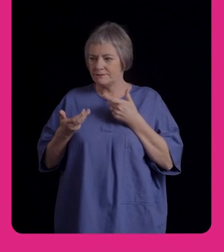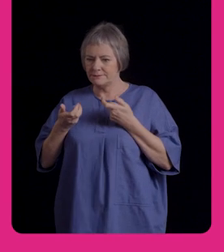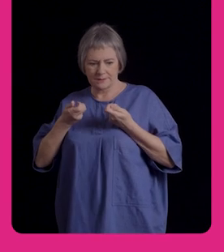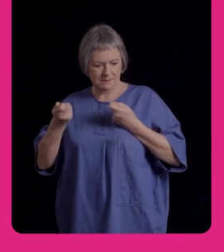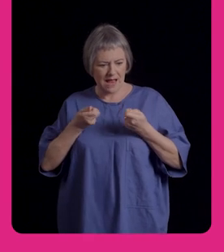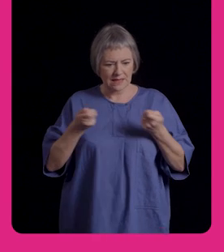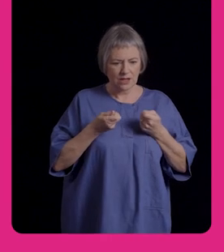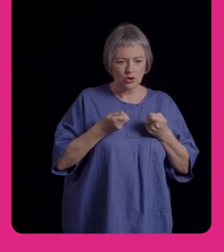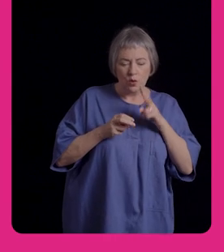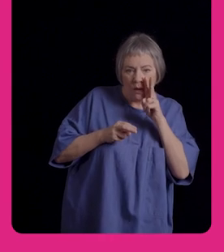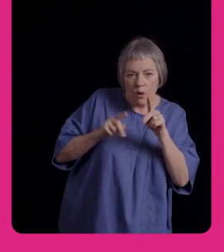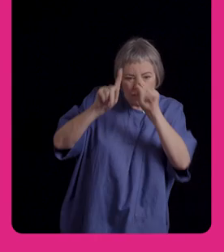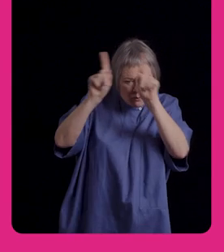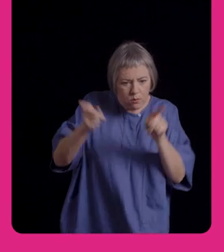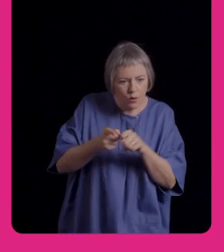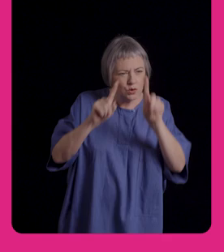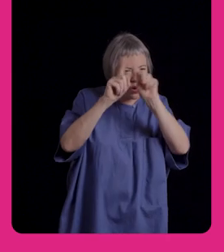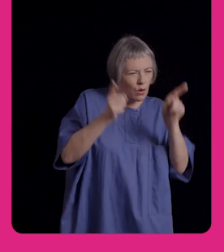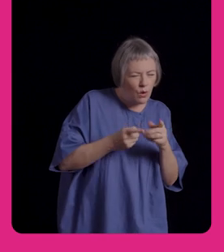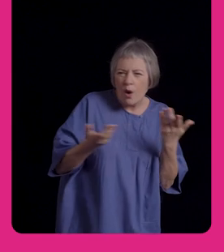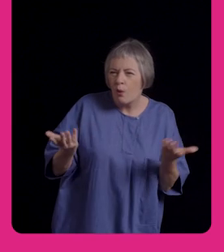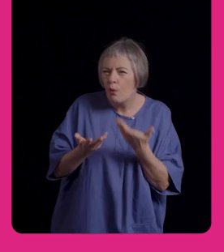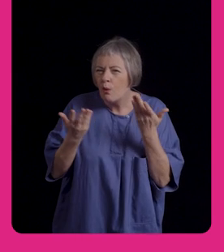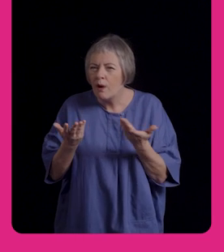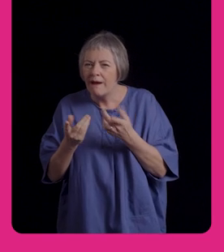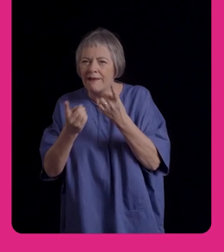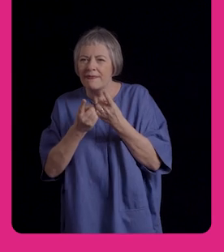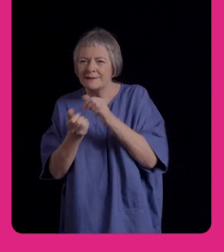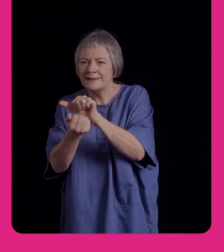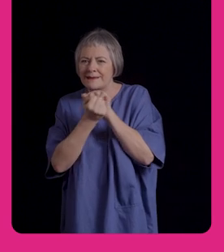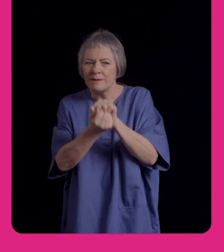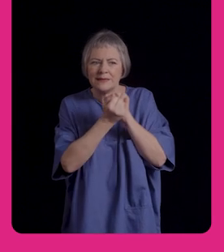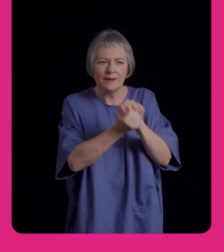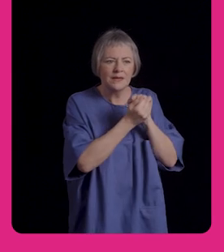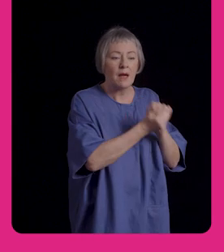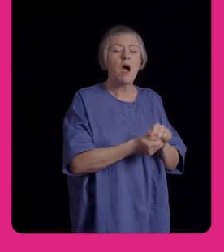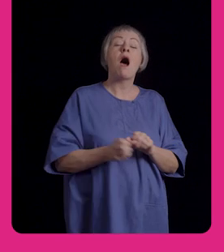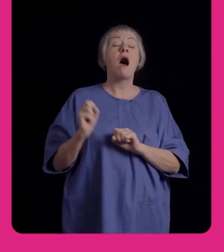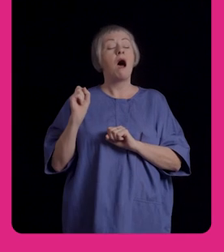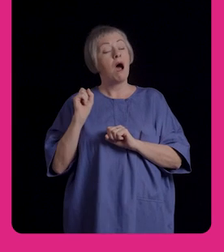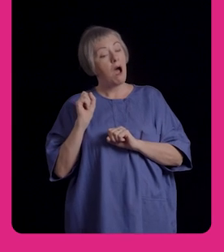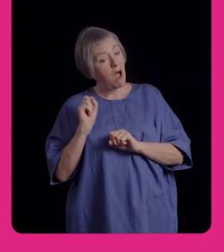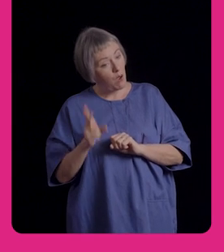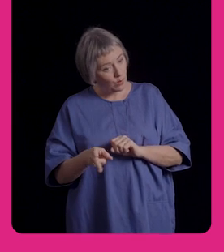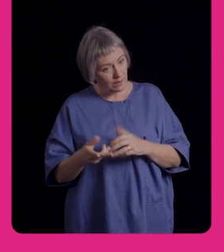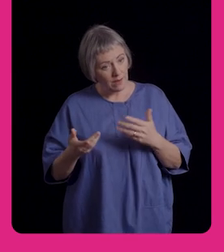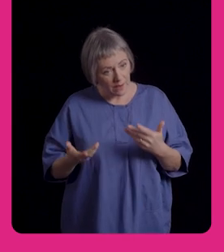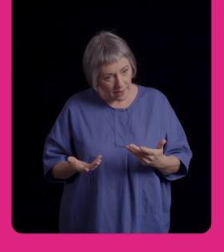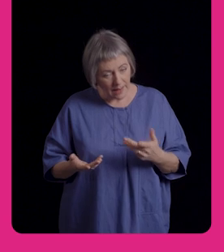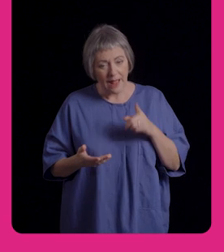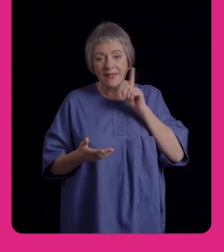various portholes to figure out where things are stored. Okay, so I think